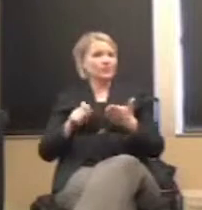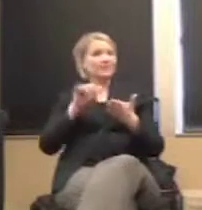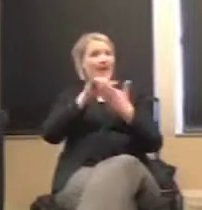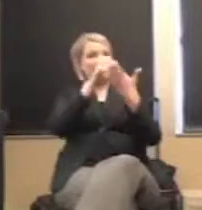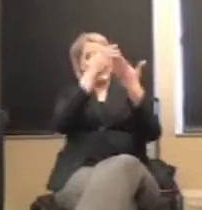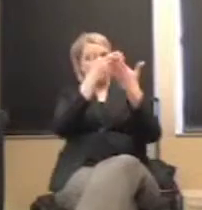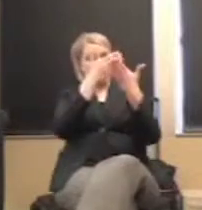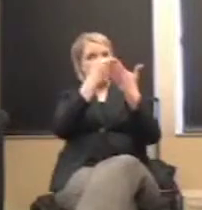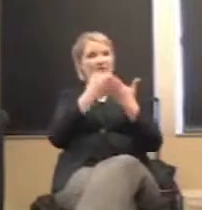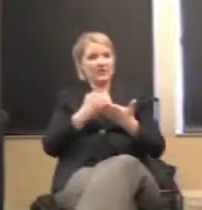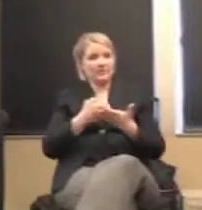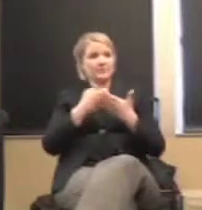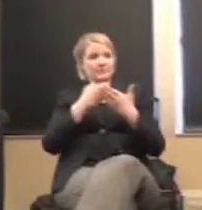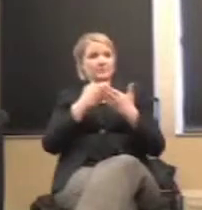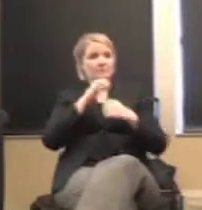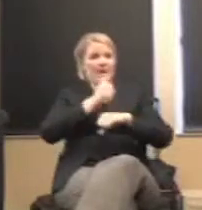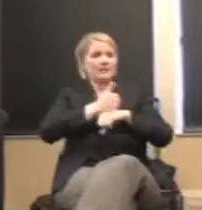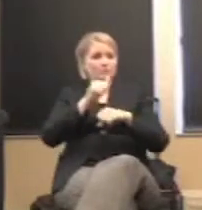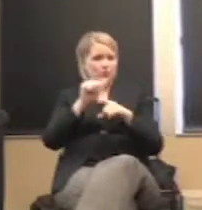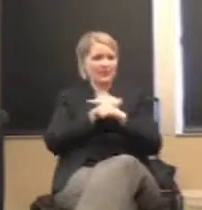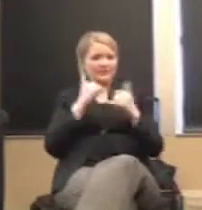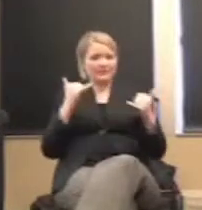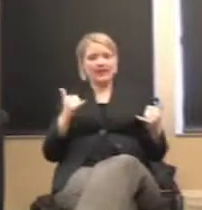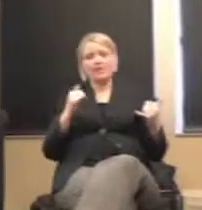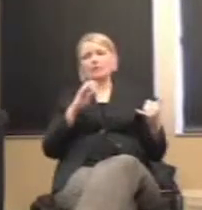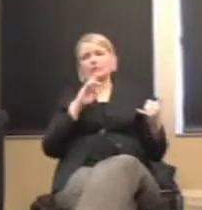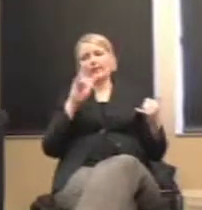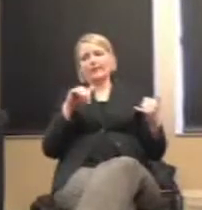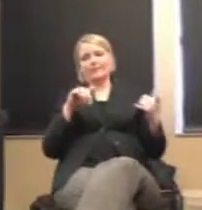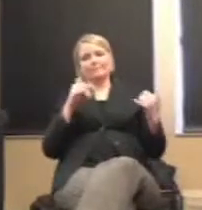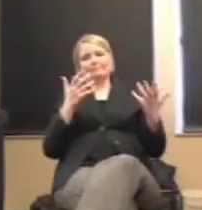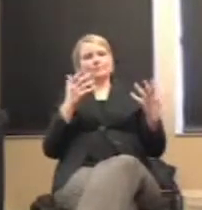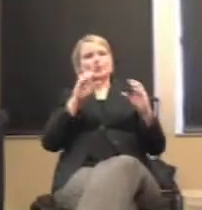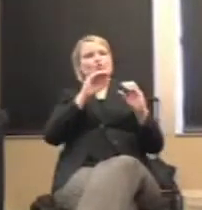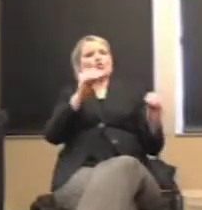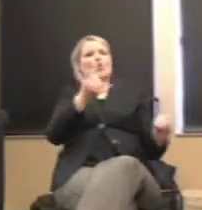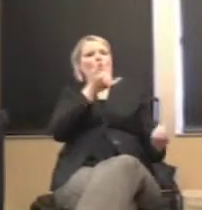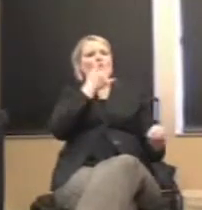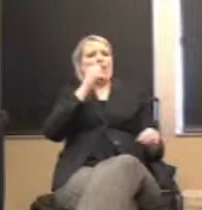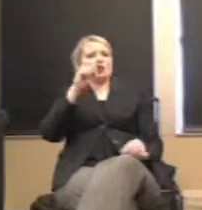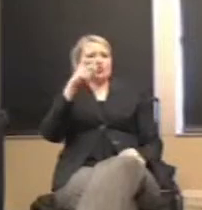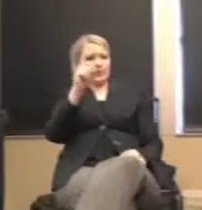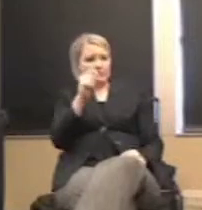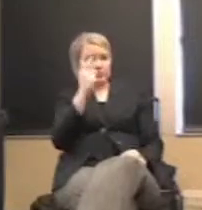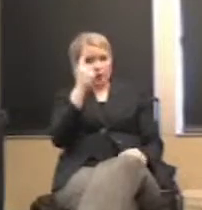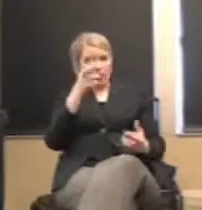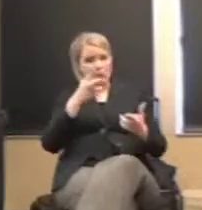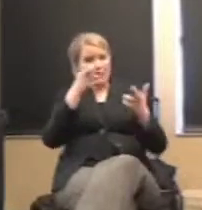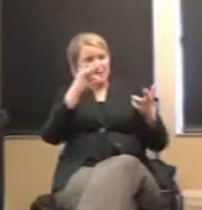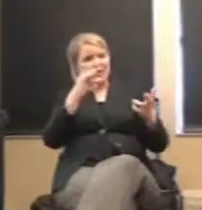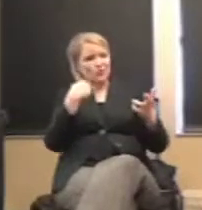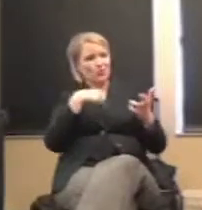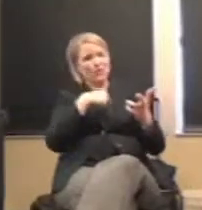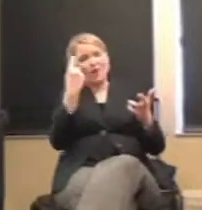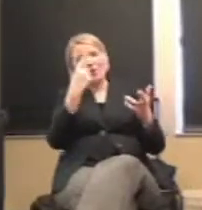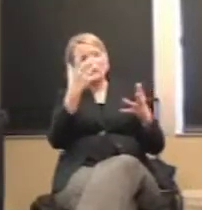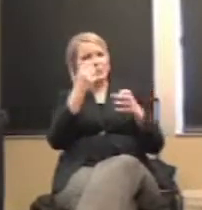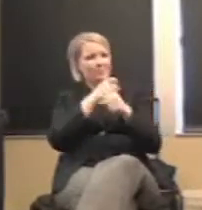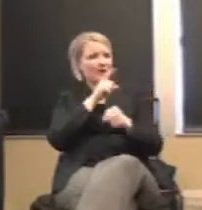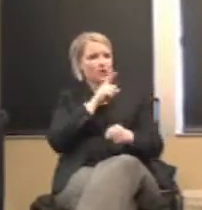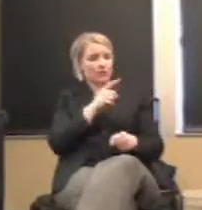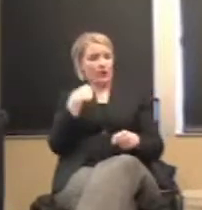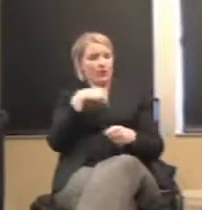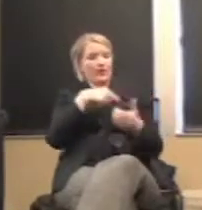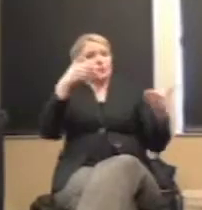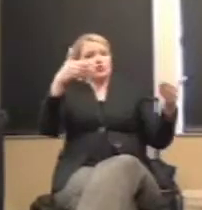practice now. I mean, there's really no wrong scripts. One of the recommendations is that we always want to make sure that we are introducing